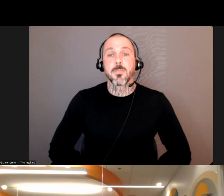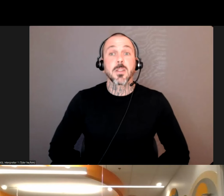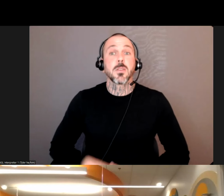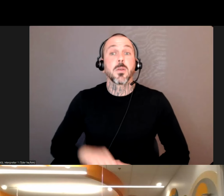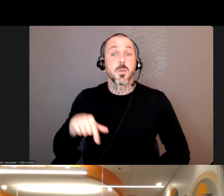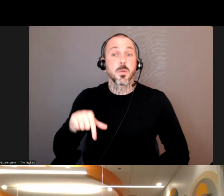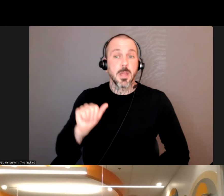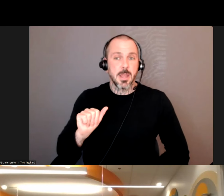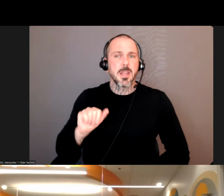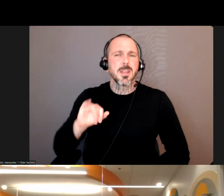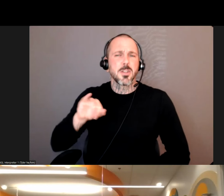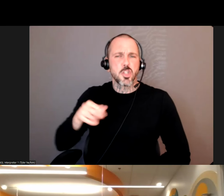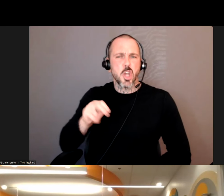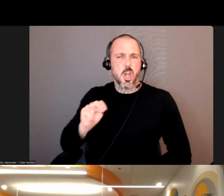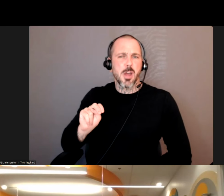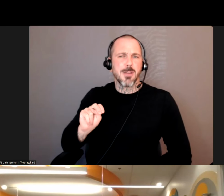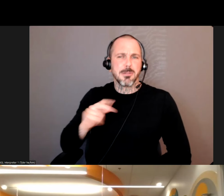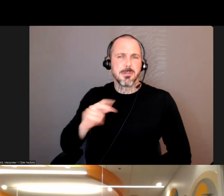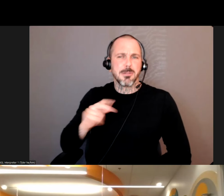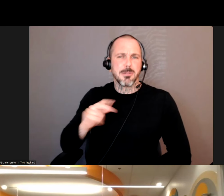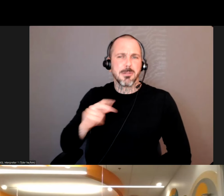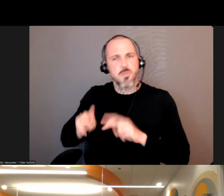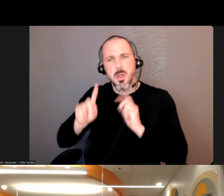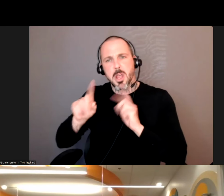Q&A box, but just for other people who may not have seen those,